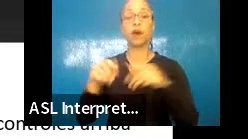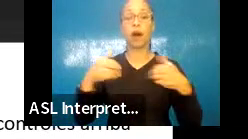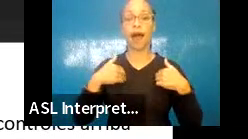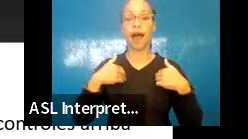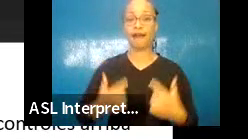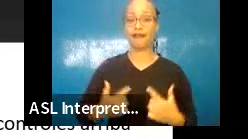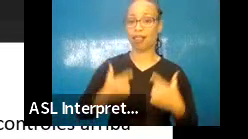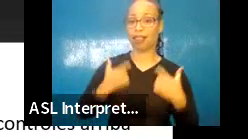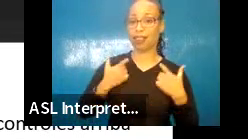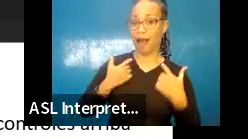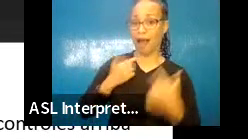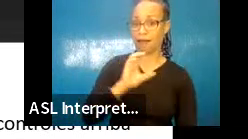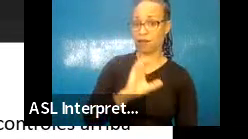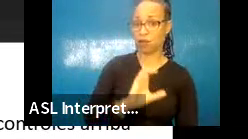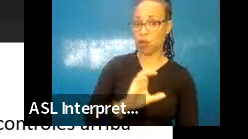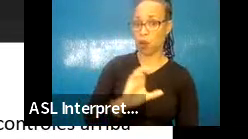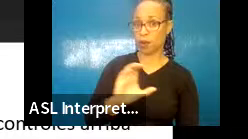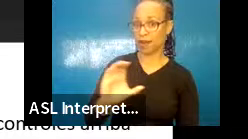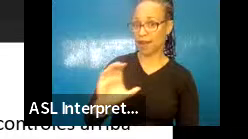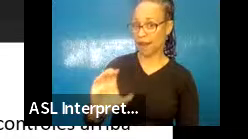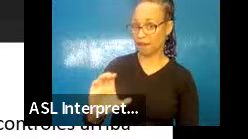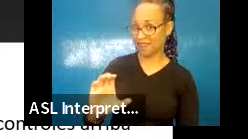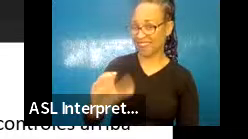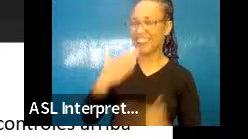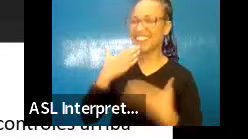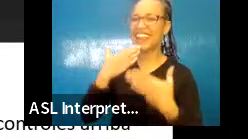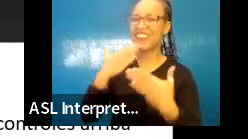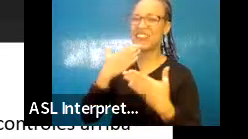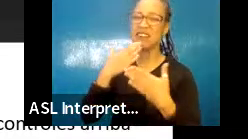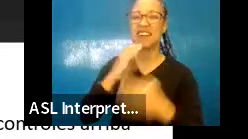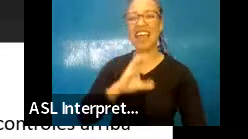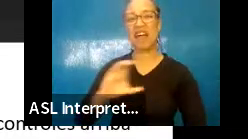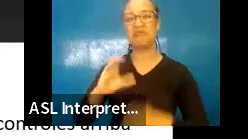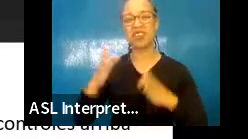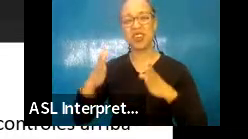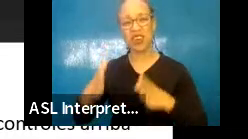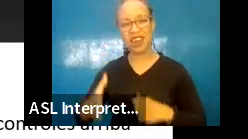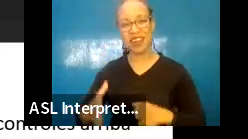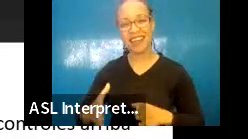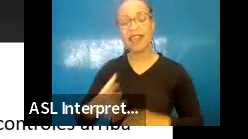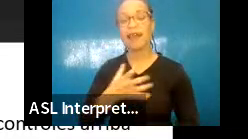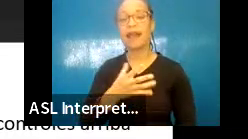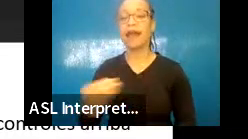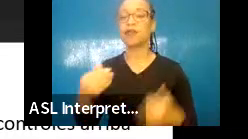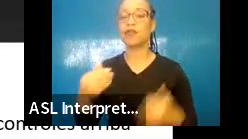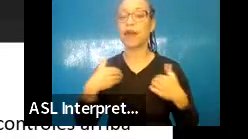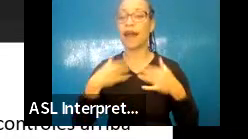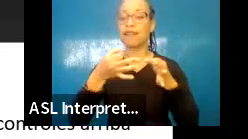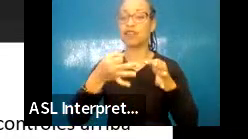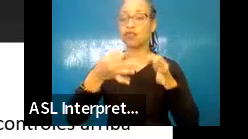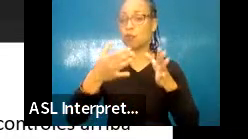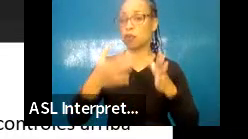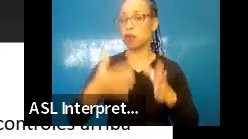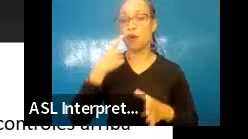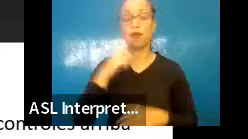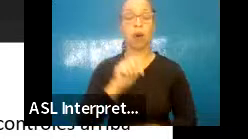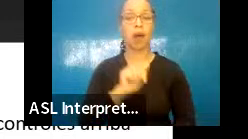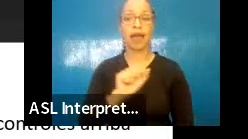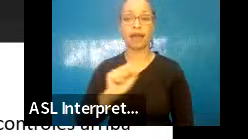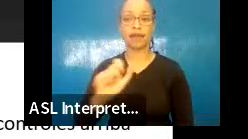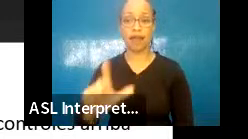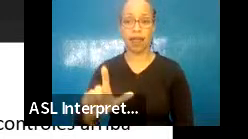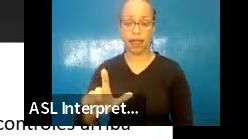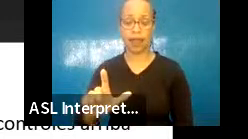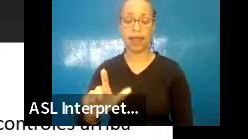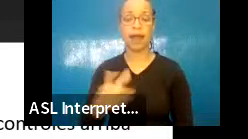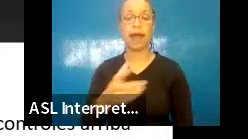closed captioning here today. Thank you for our captioner. And we have interpretation in American Sign Language.